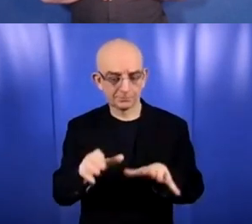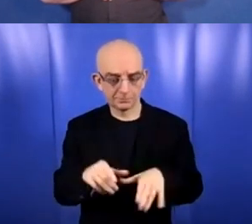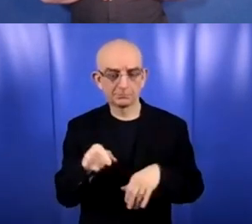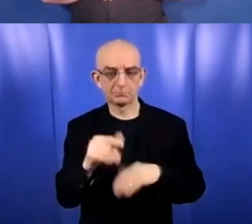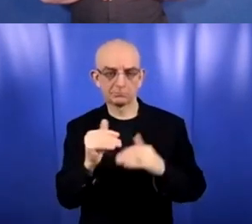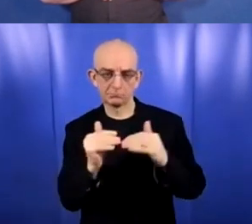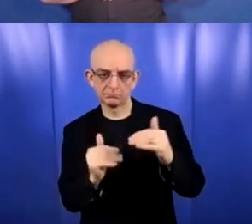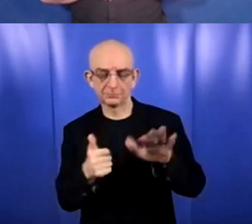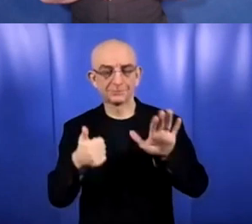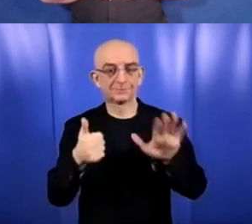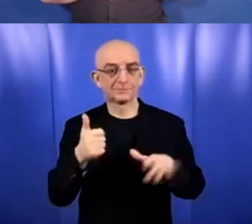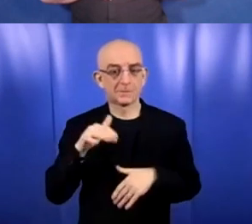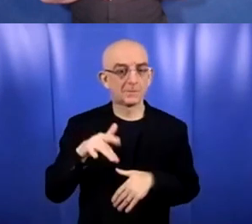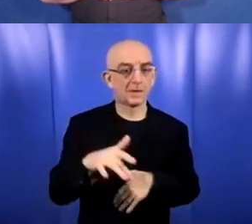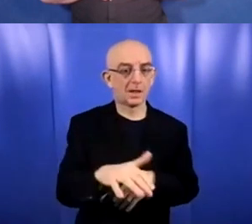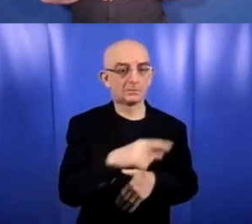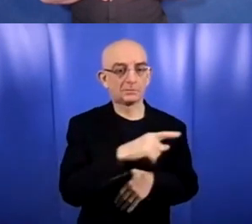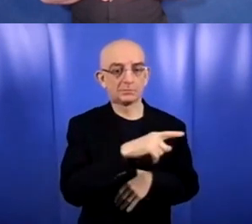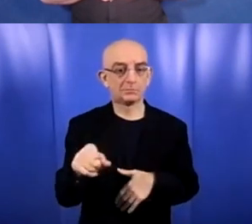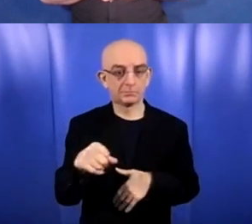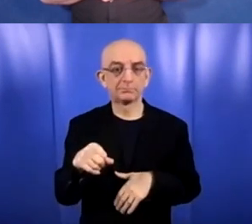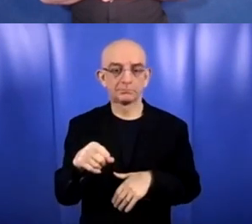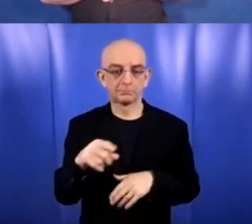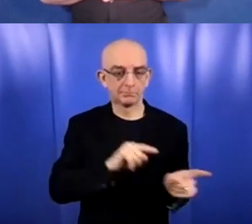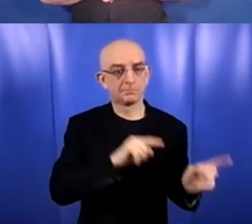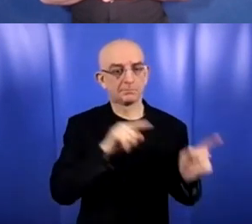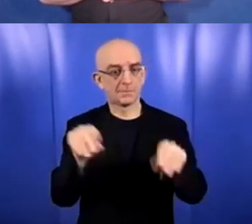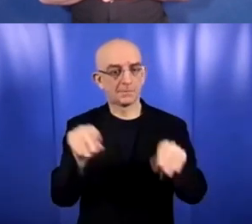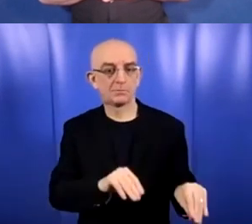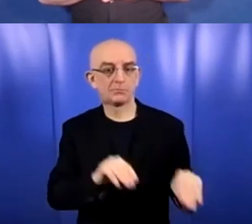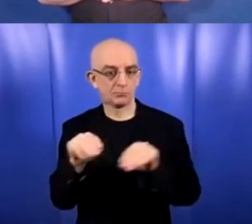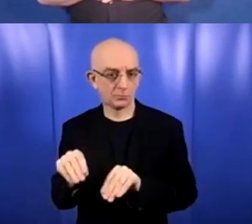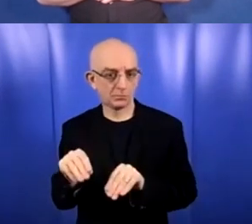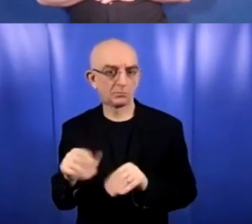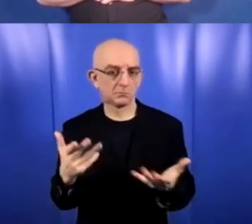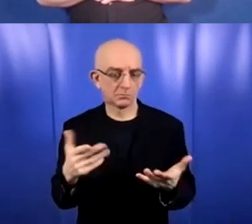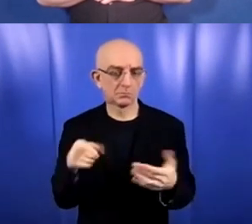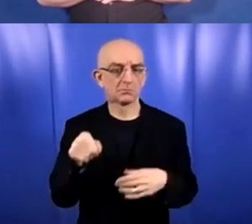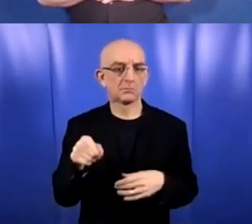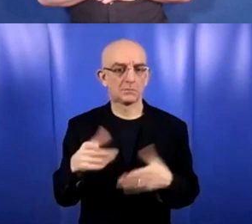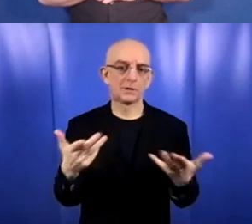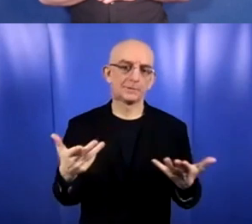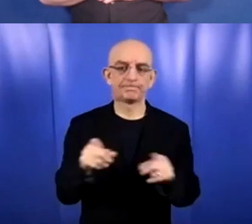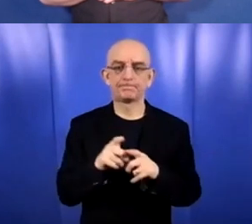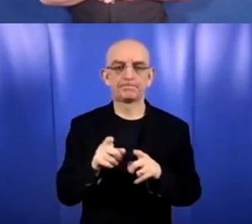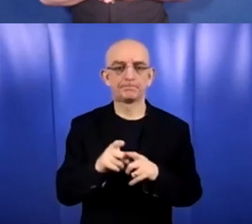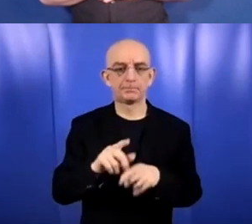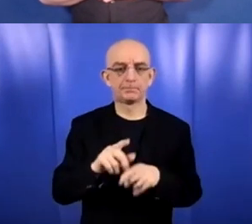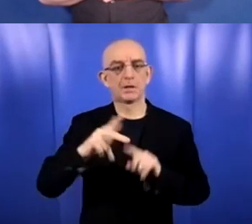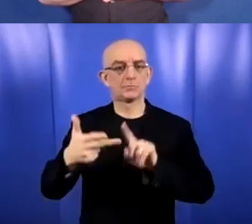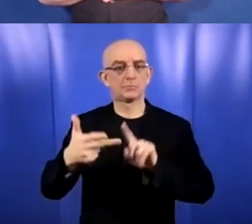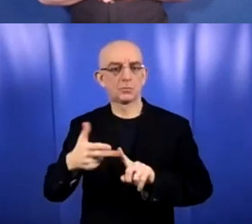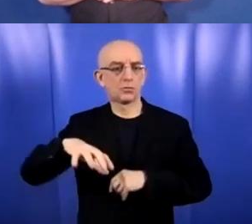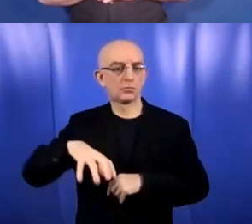and dignity to their country of origin. And that number for particularly voluntary repatriation was extremely